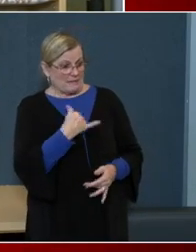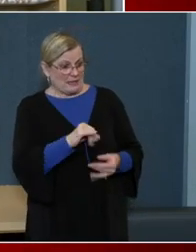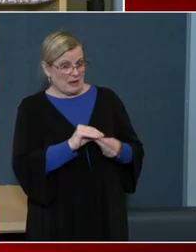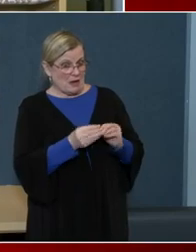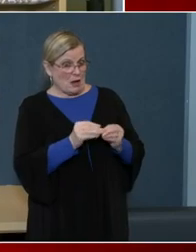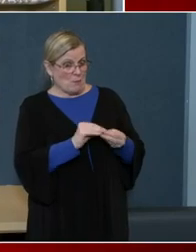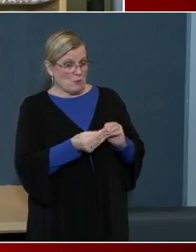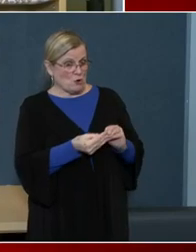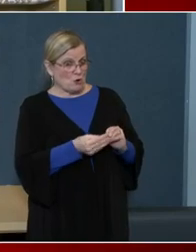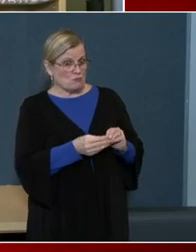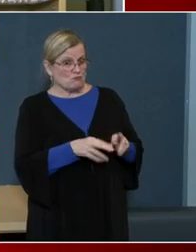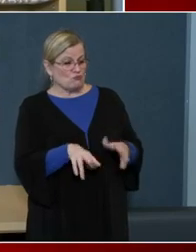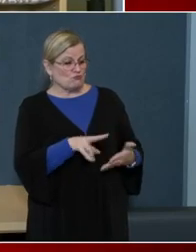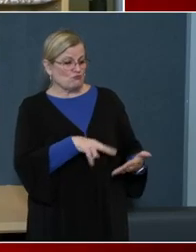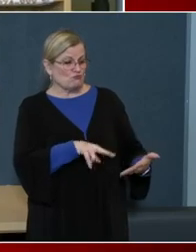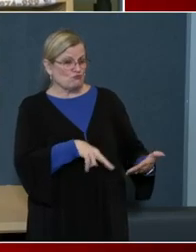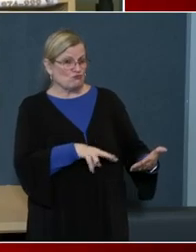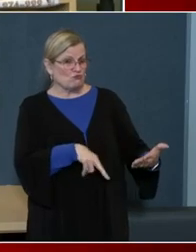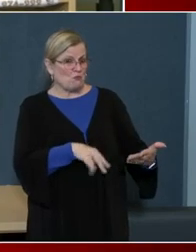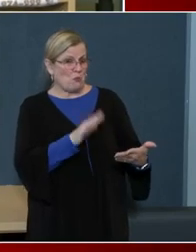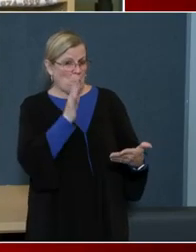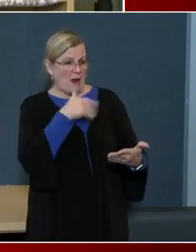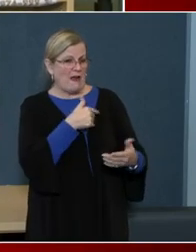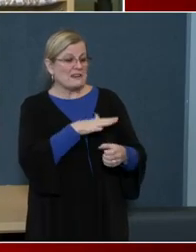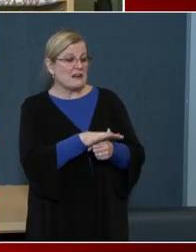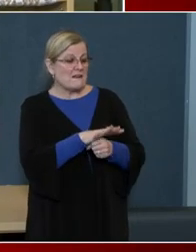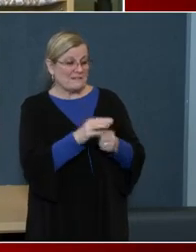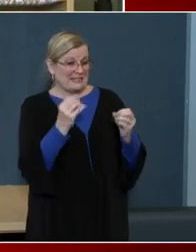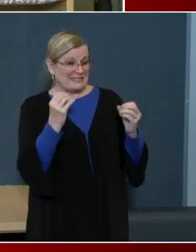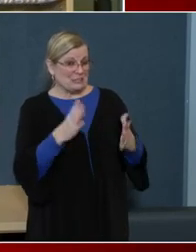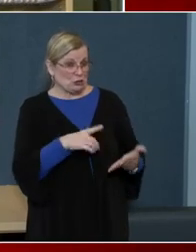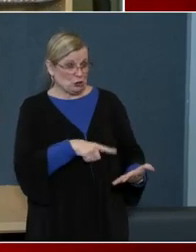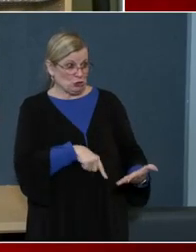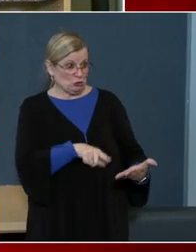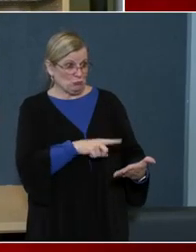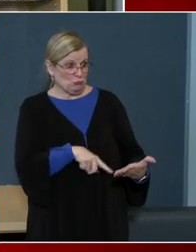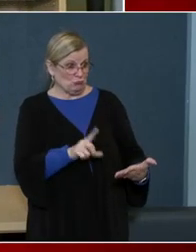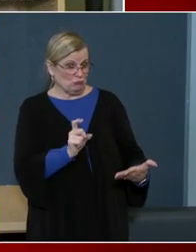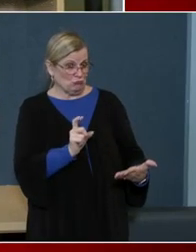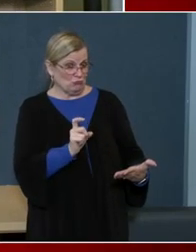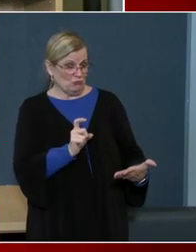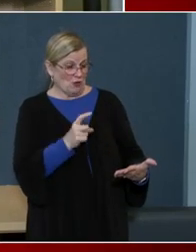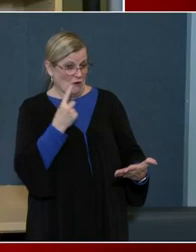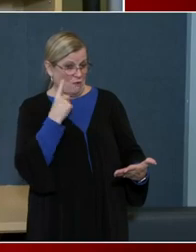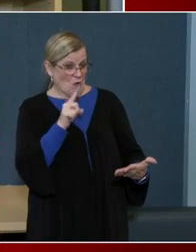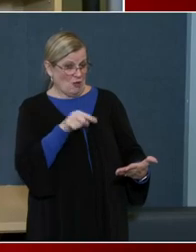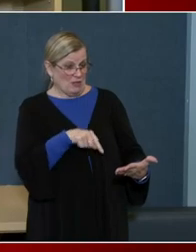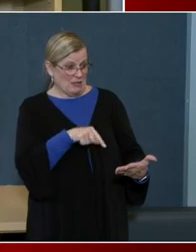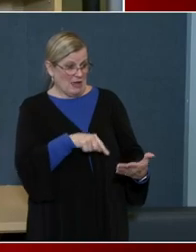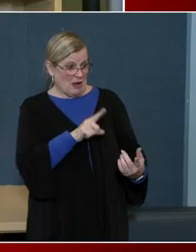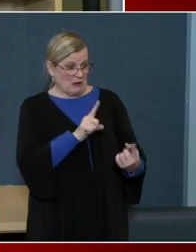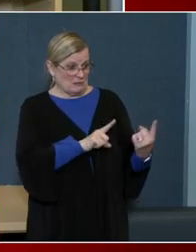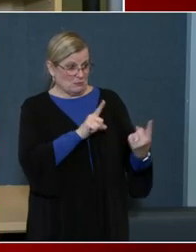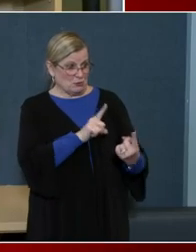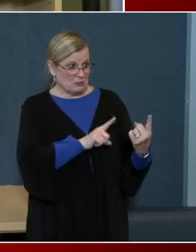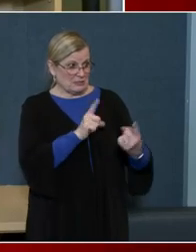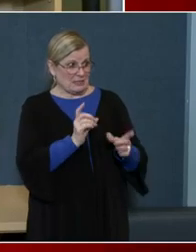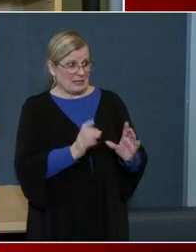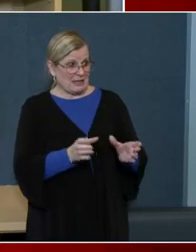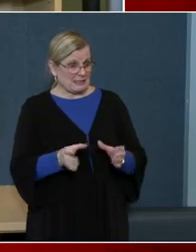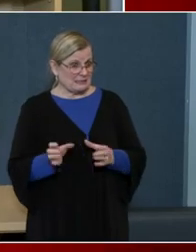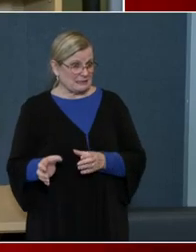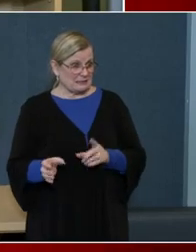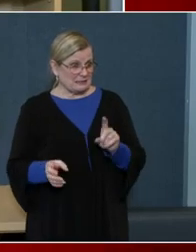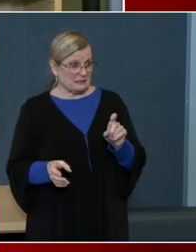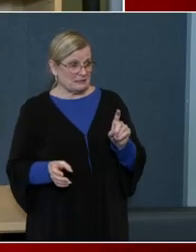have enough teachers on November 9th for the in-person learning and that you have set